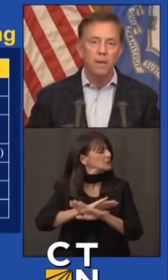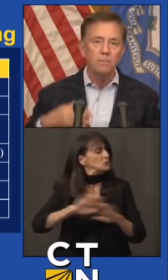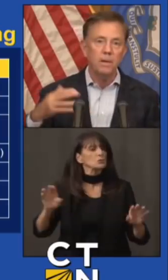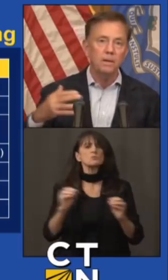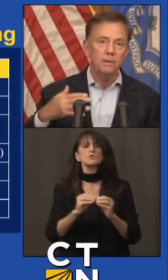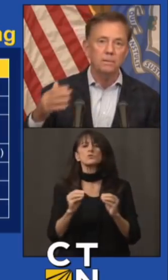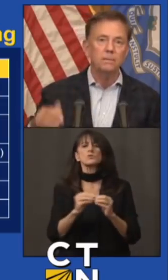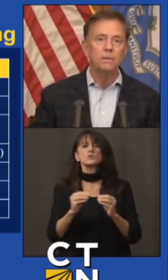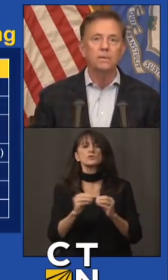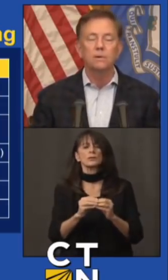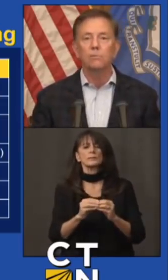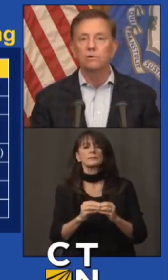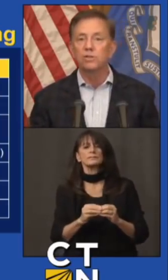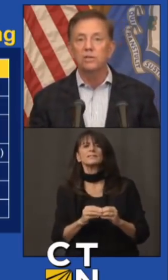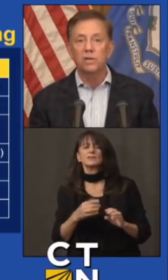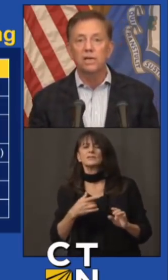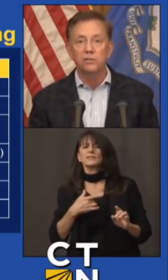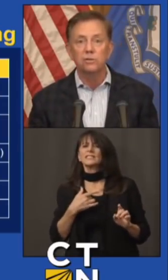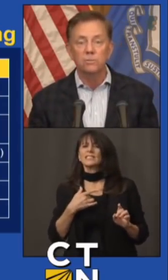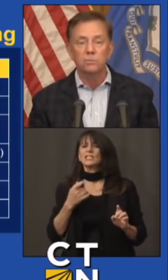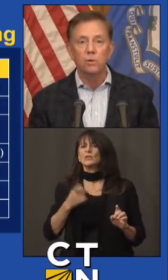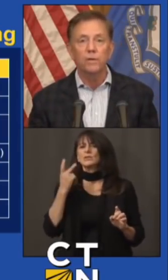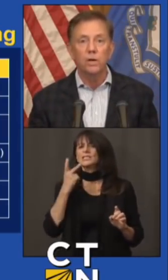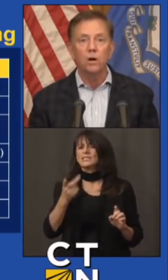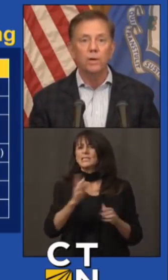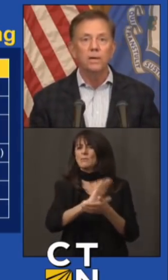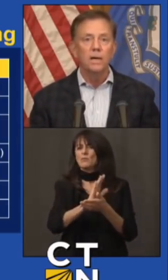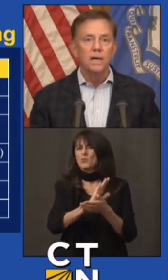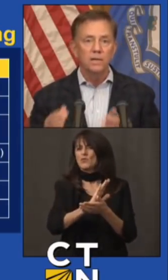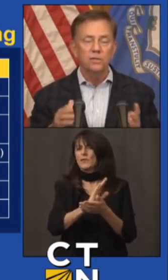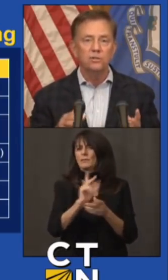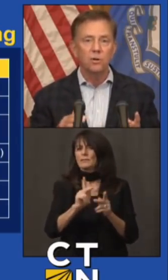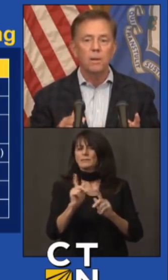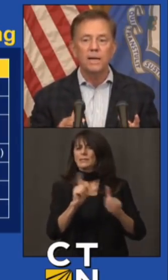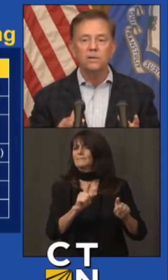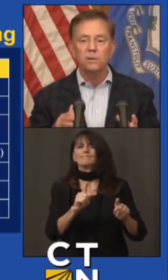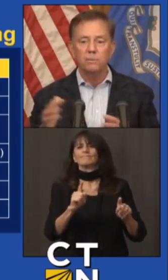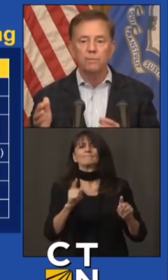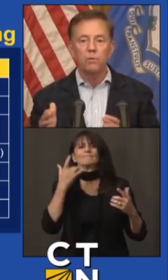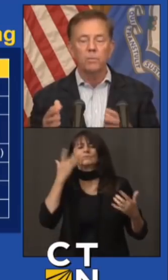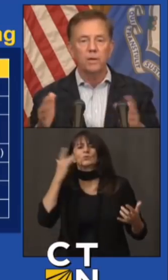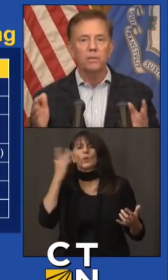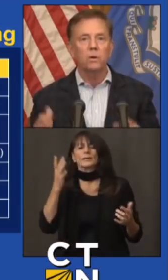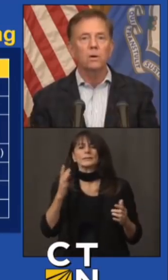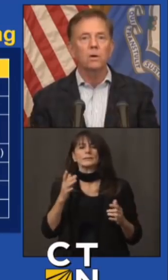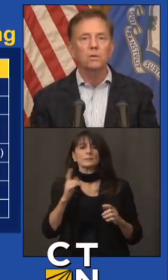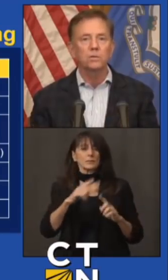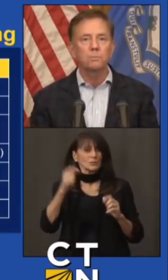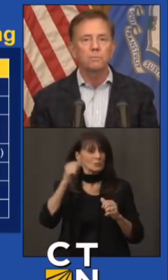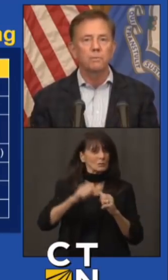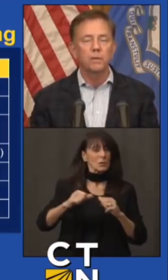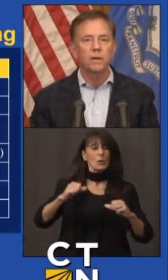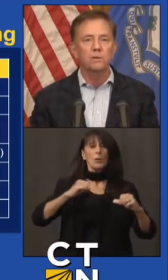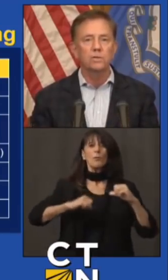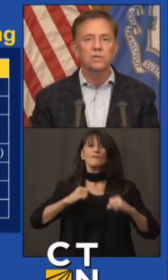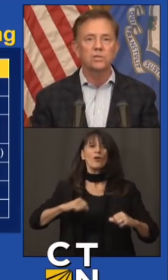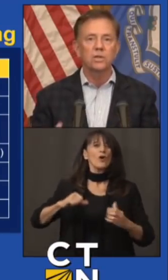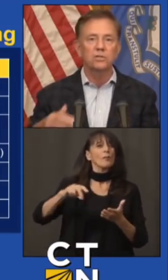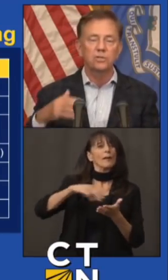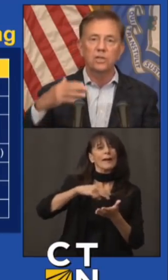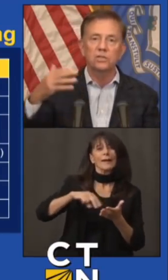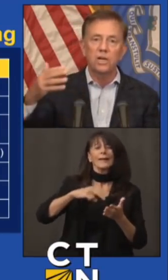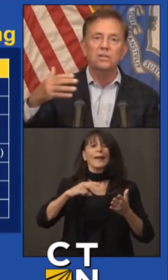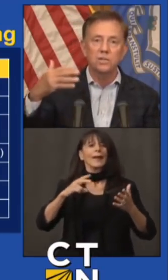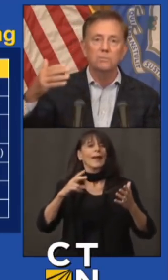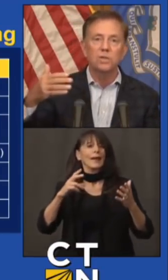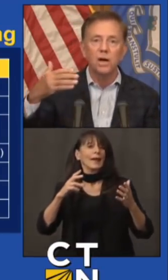there may be a real sea change in terms of movie going. And it's just a reminder that performing arts, theaters and the such